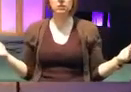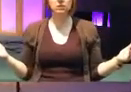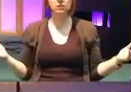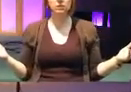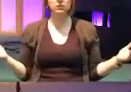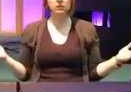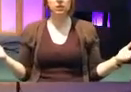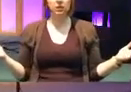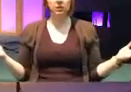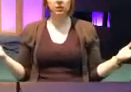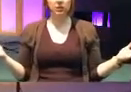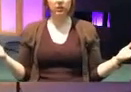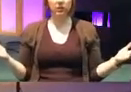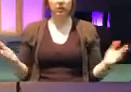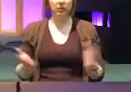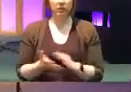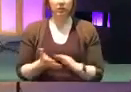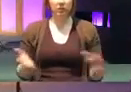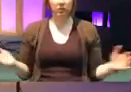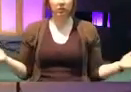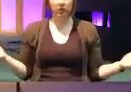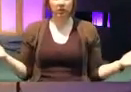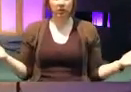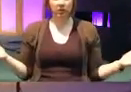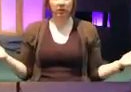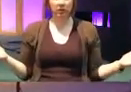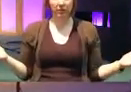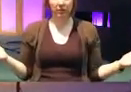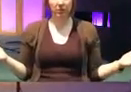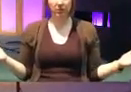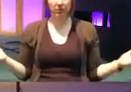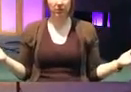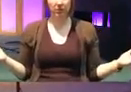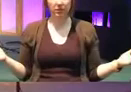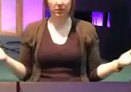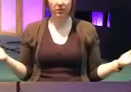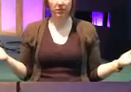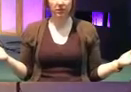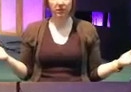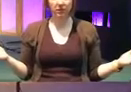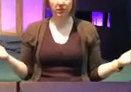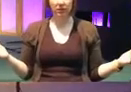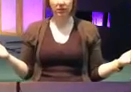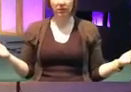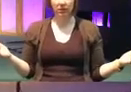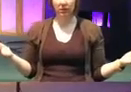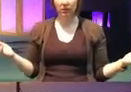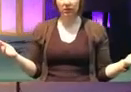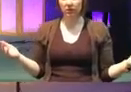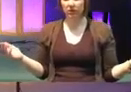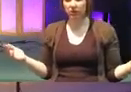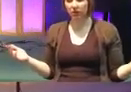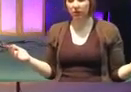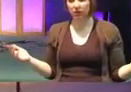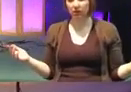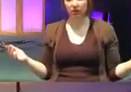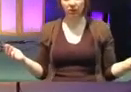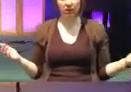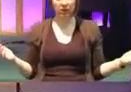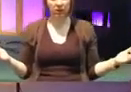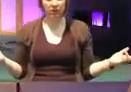Some of you maybe need to clap your hands. Go ahead and clap your hands. Lift your voice. Begin to pray boldly.